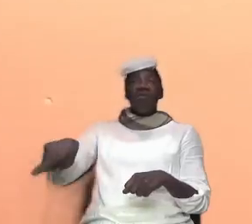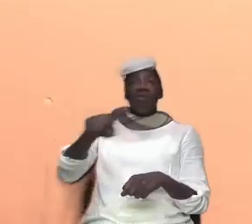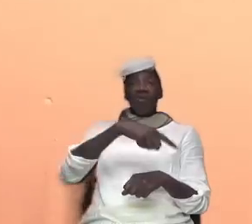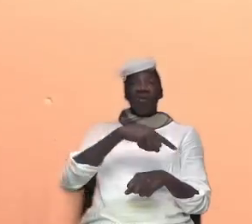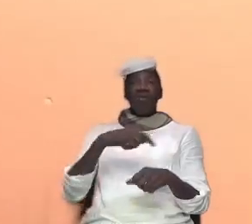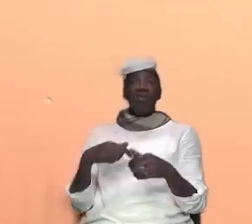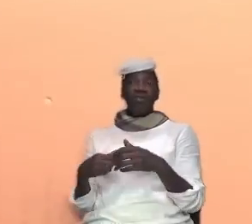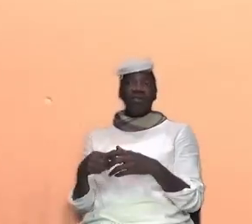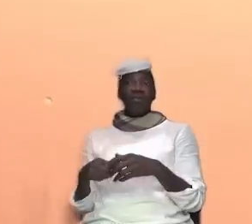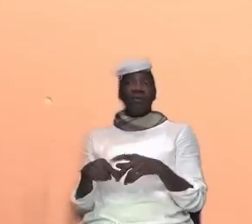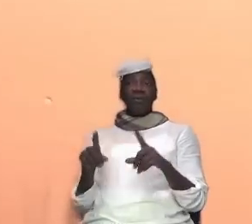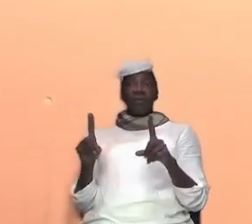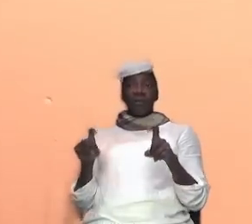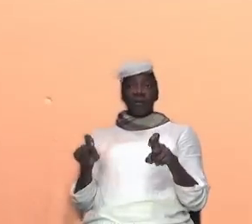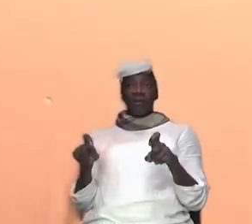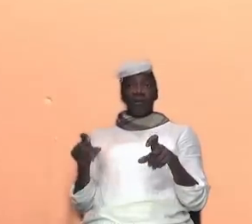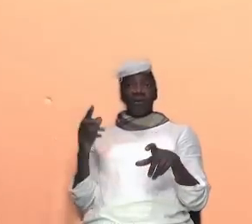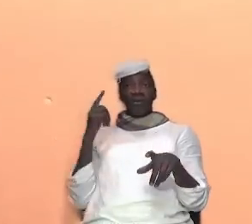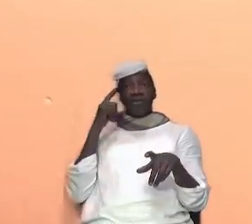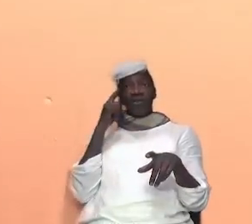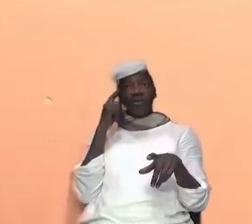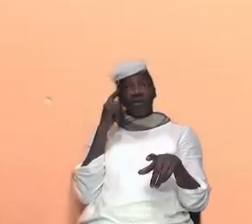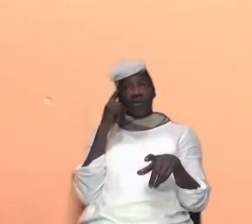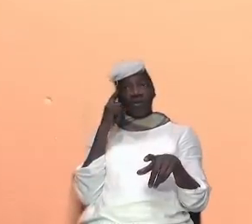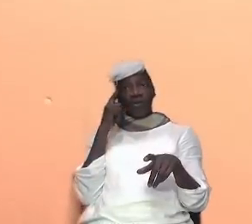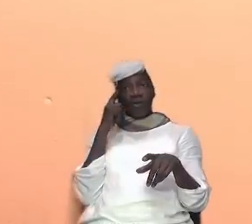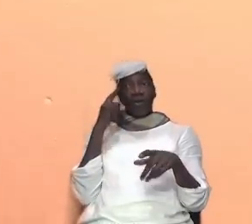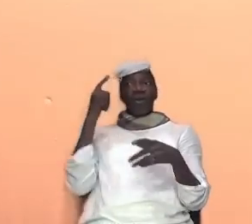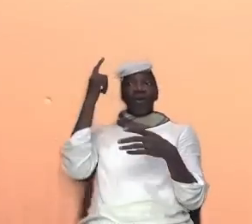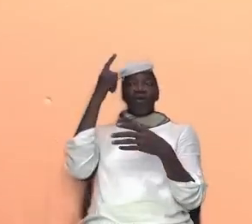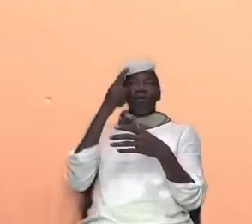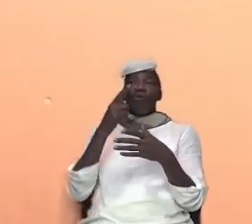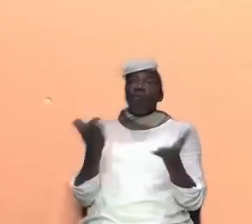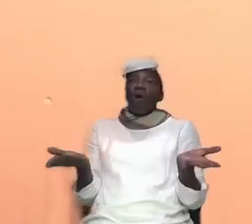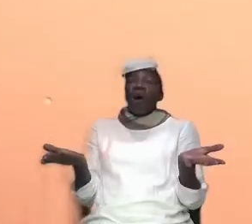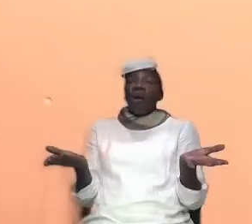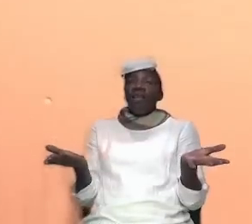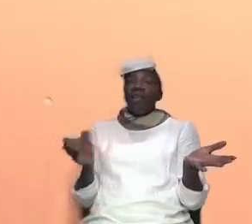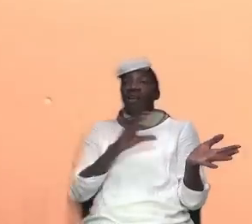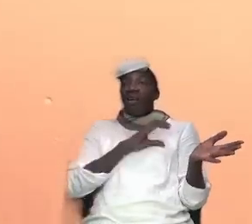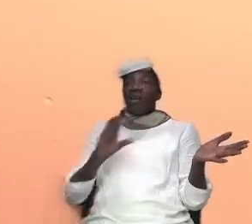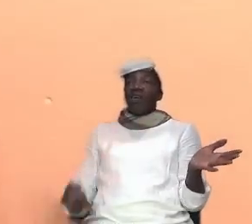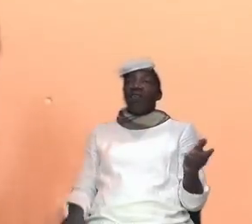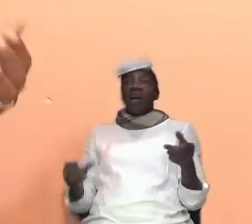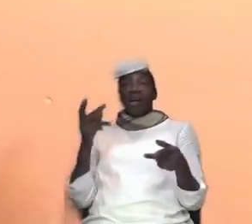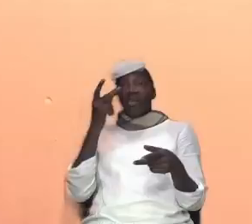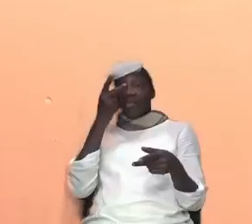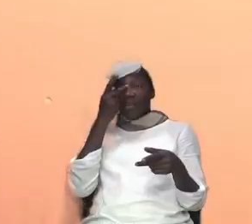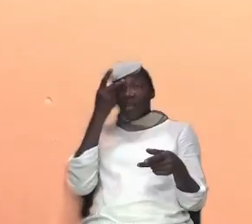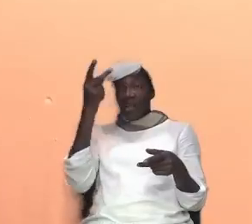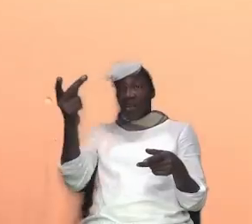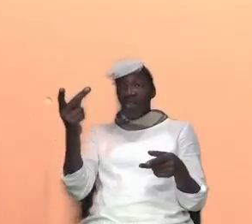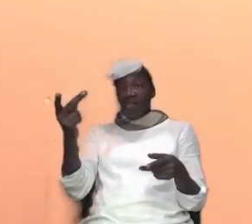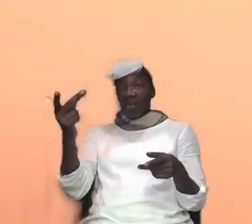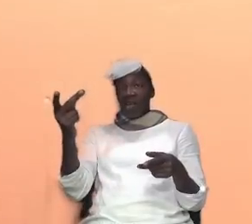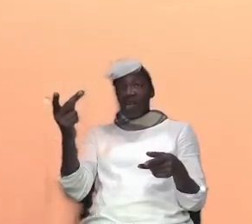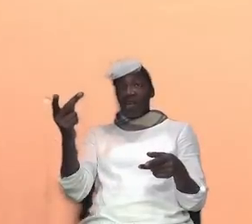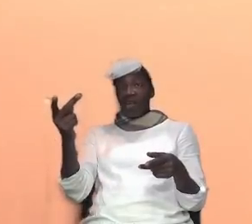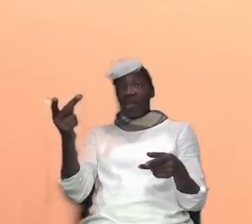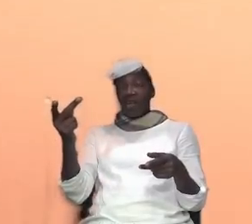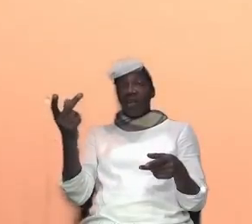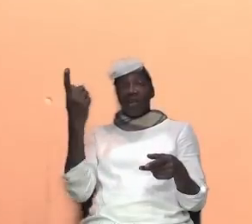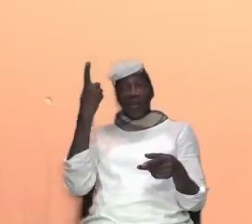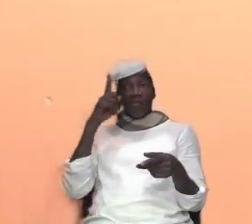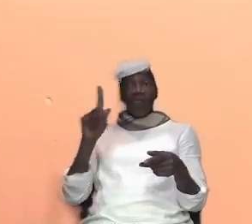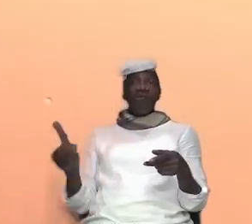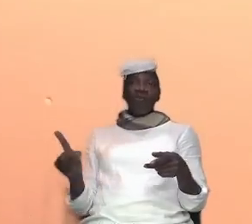sure. But we must first know. So the question is, what will Christ be looking for? Let me take us to the screen right at